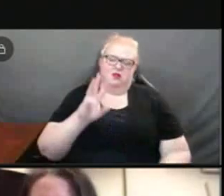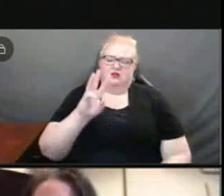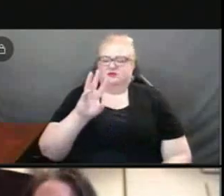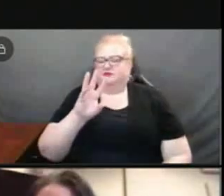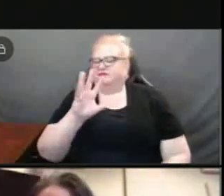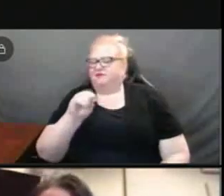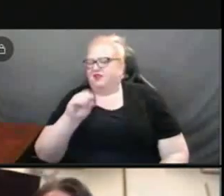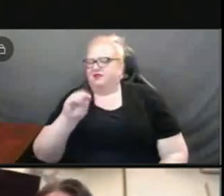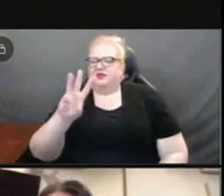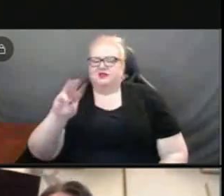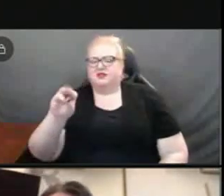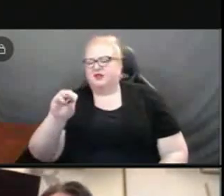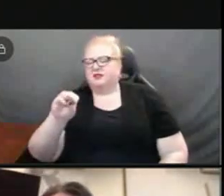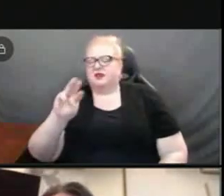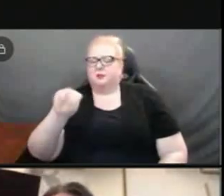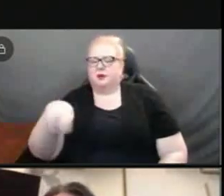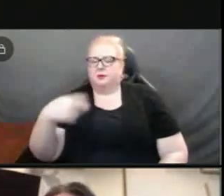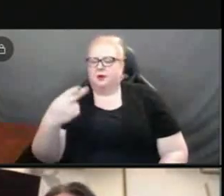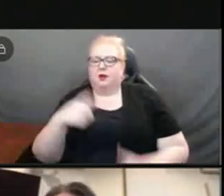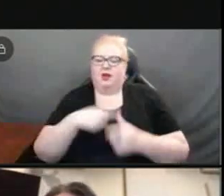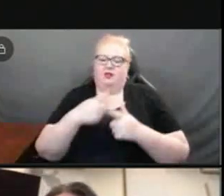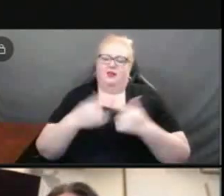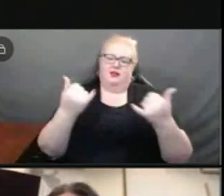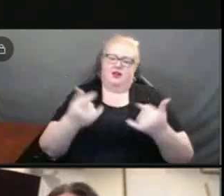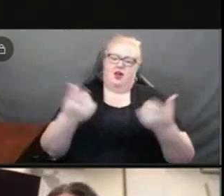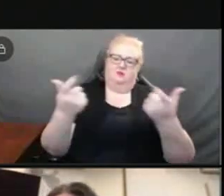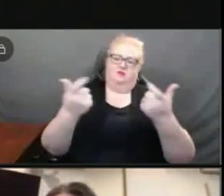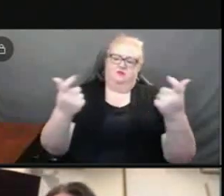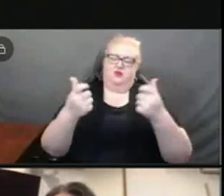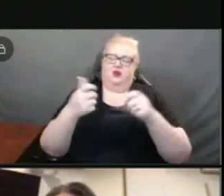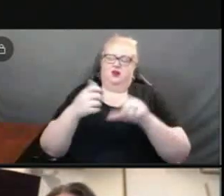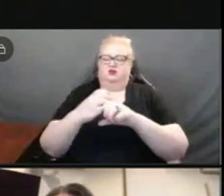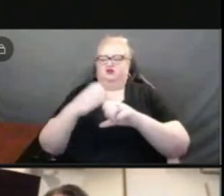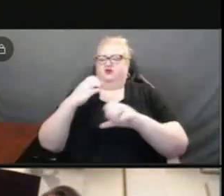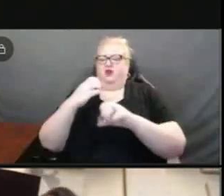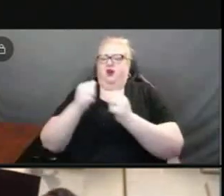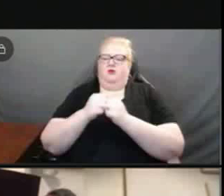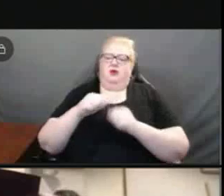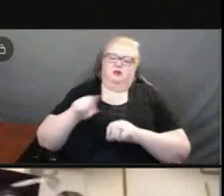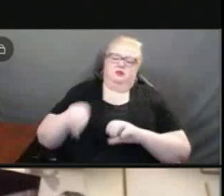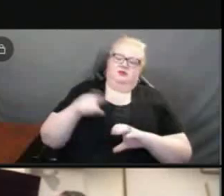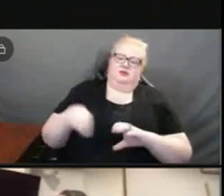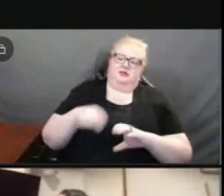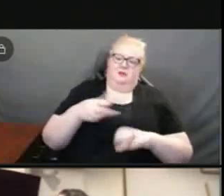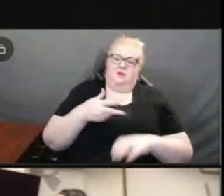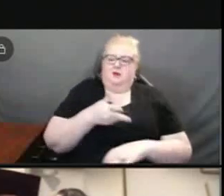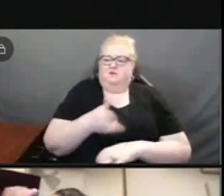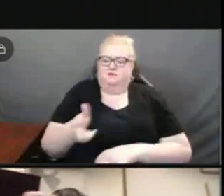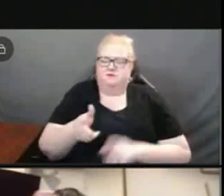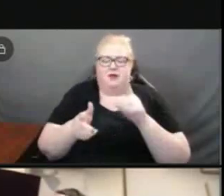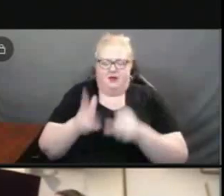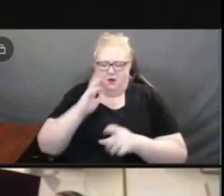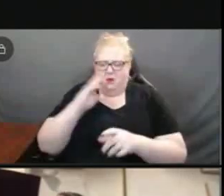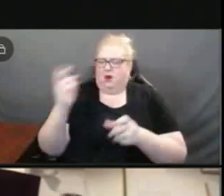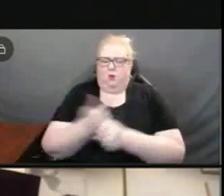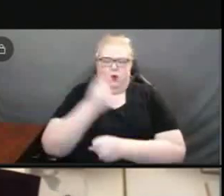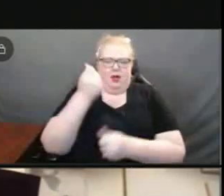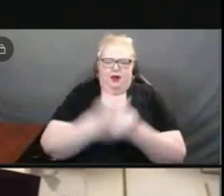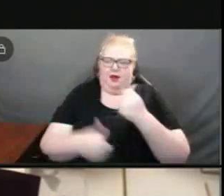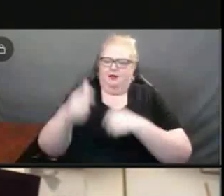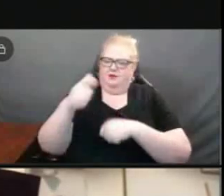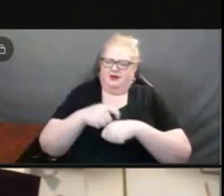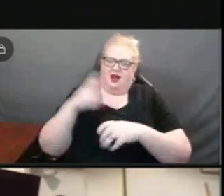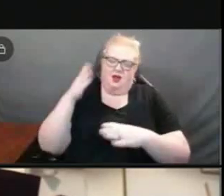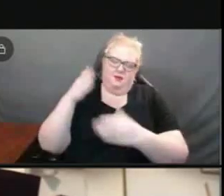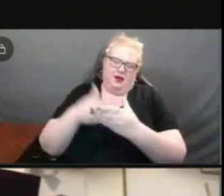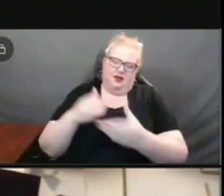a cement truck. Who wins that argument? Cement truck wins every time, whether it's loaded or empty. And how